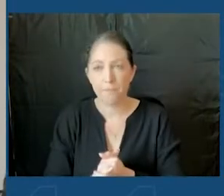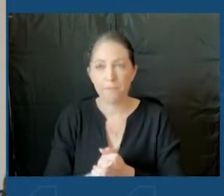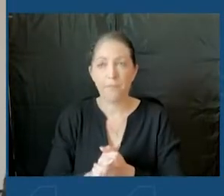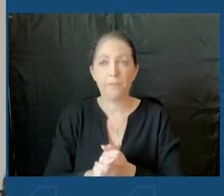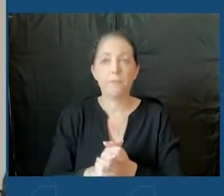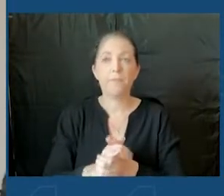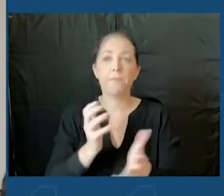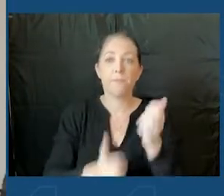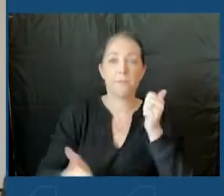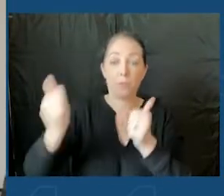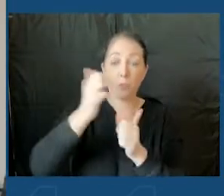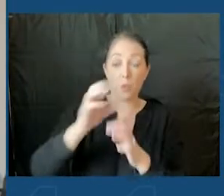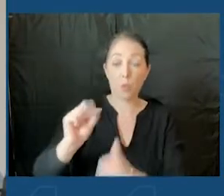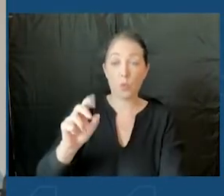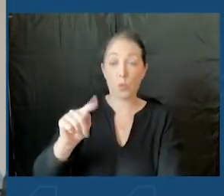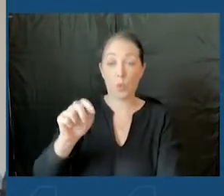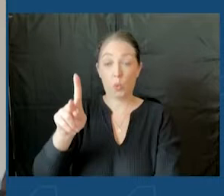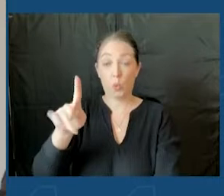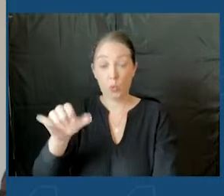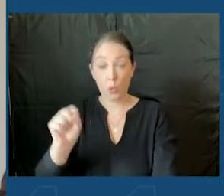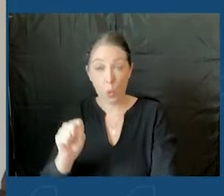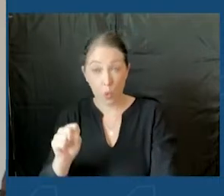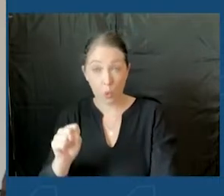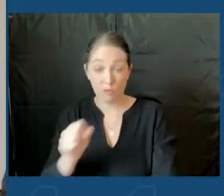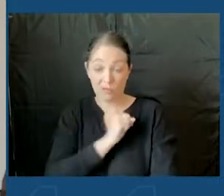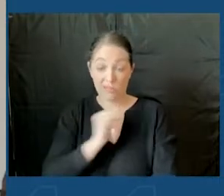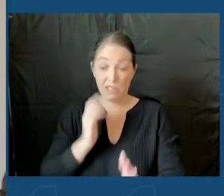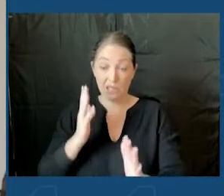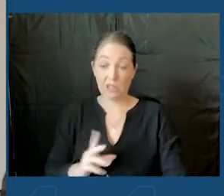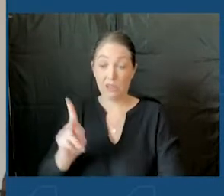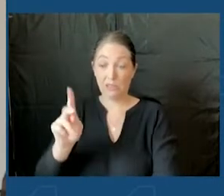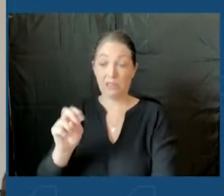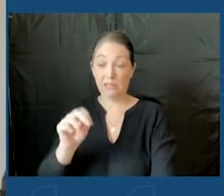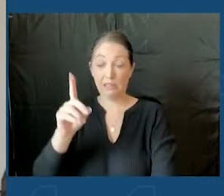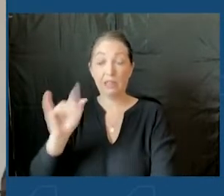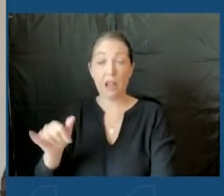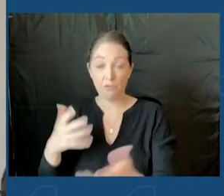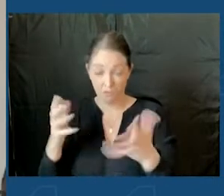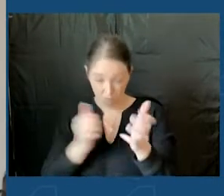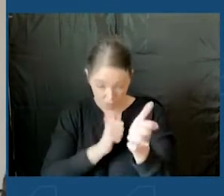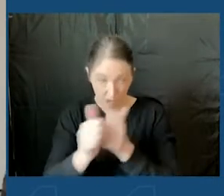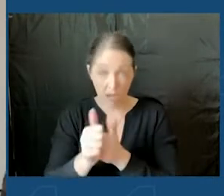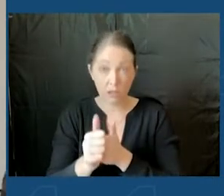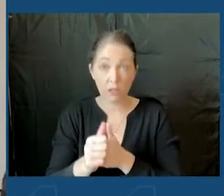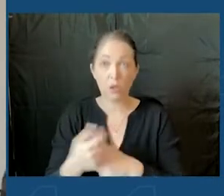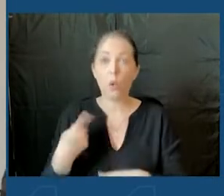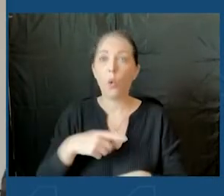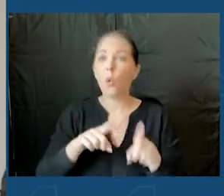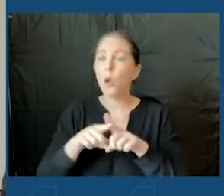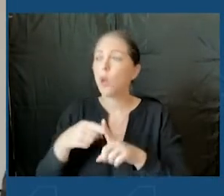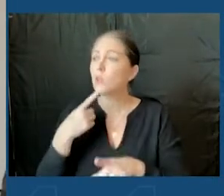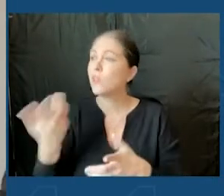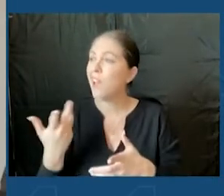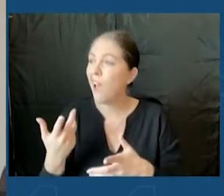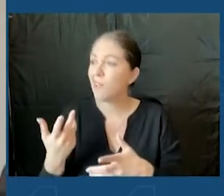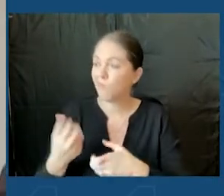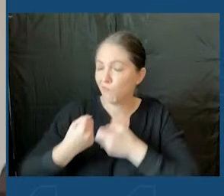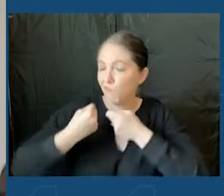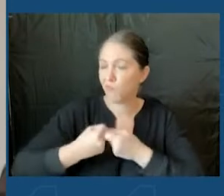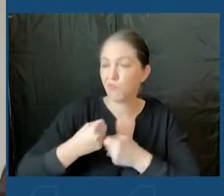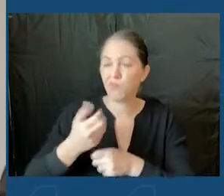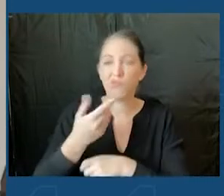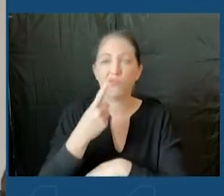Kennedy, they passed this. We also said, strengthen the red flag laws. What does that mean? People are